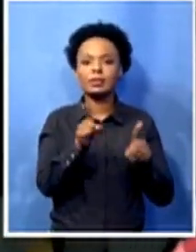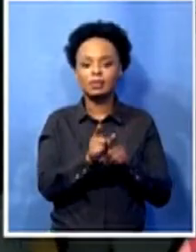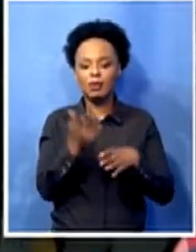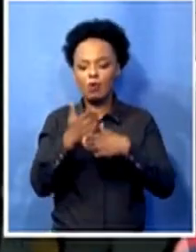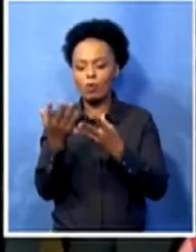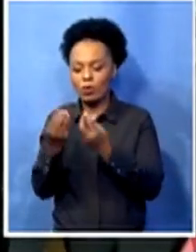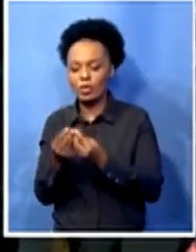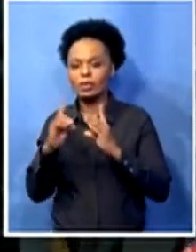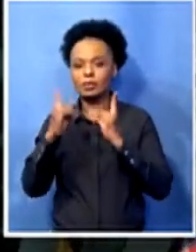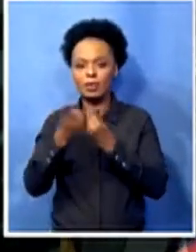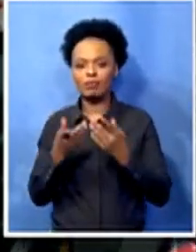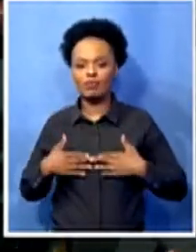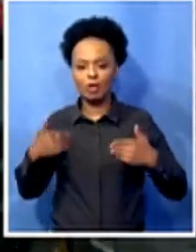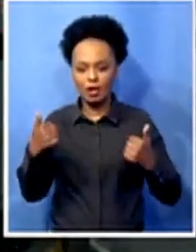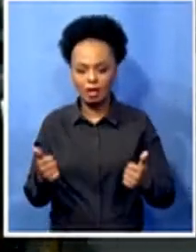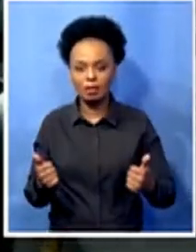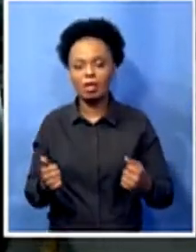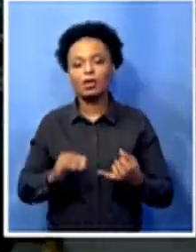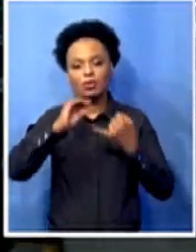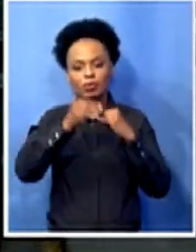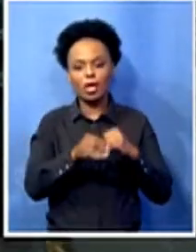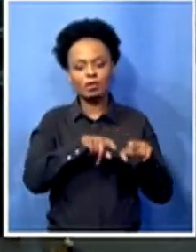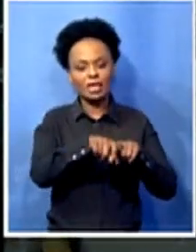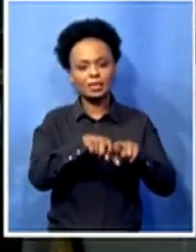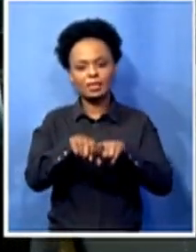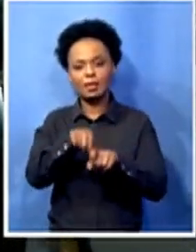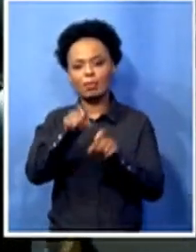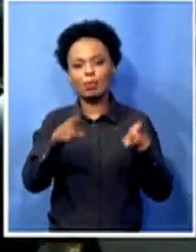ukuscreena abantu. Ngizoqala ngani namhla la.